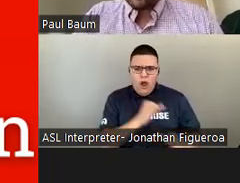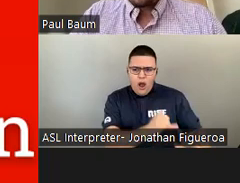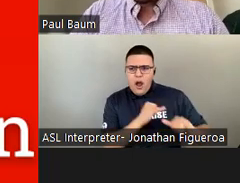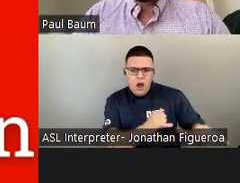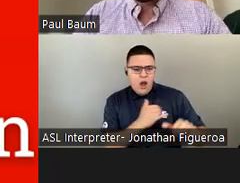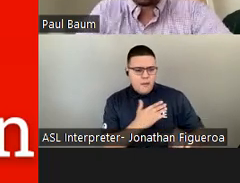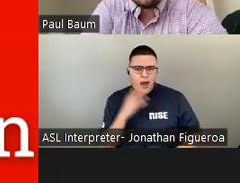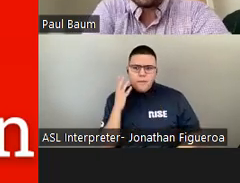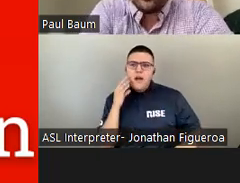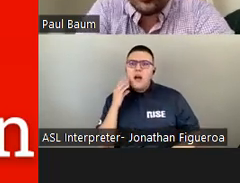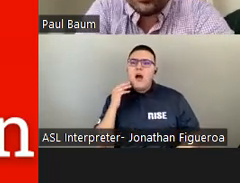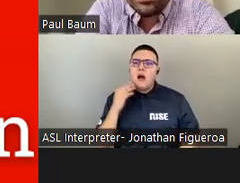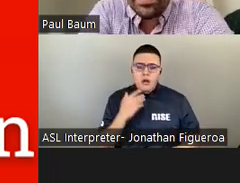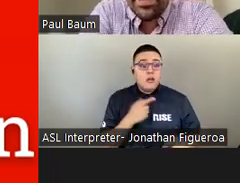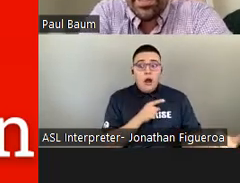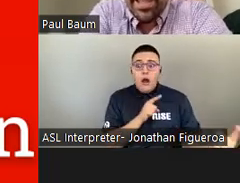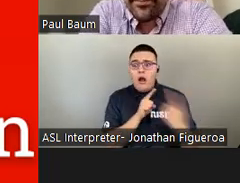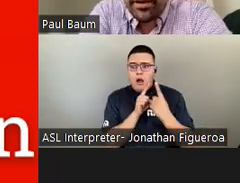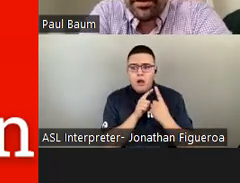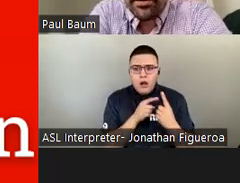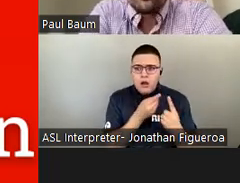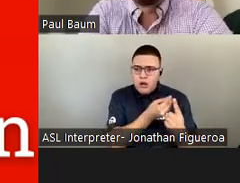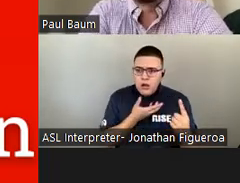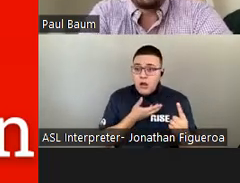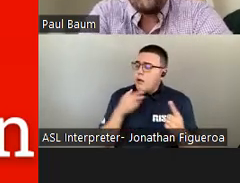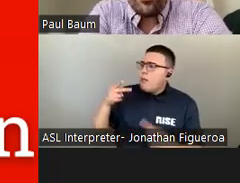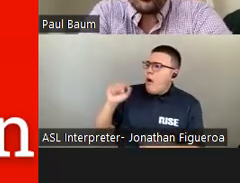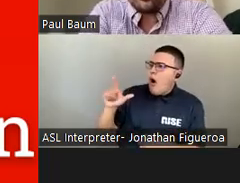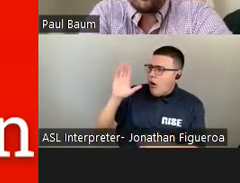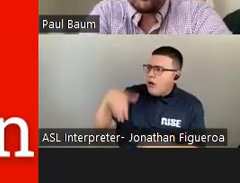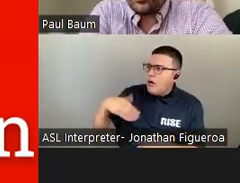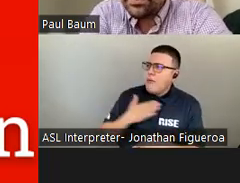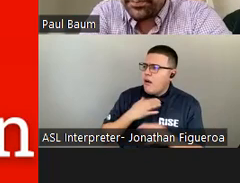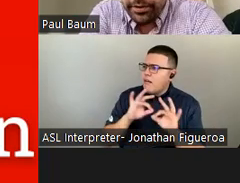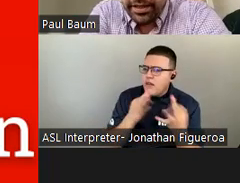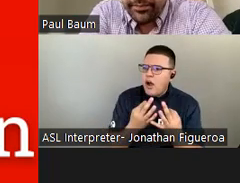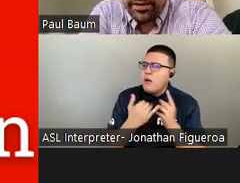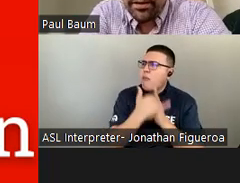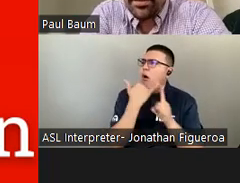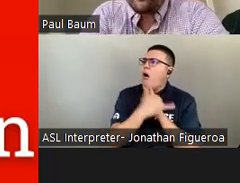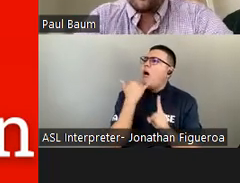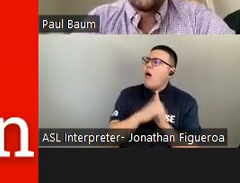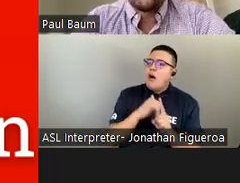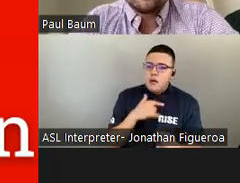issues, that are coming to me and saying, hey, Paul, my family is bullying me.